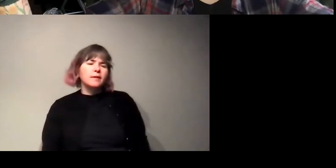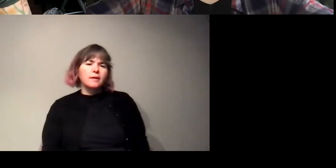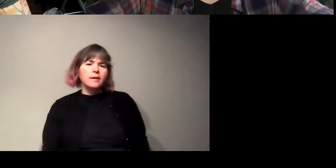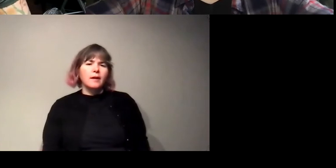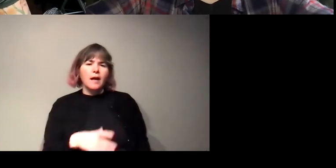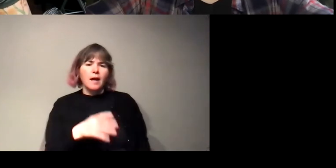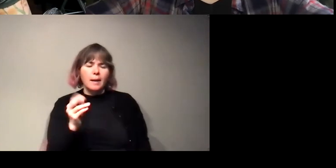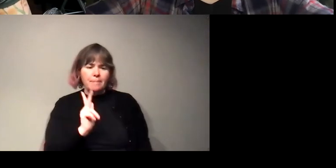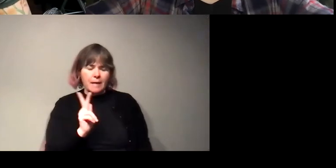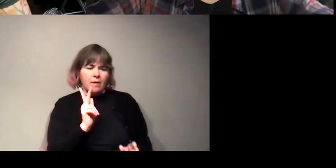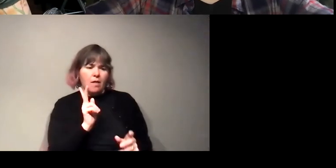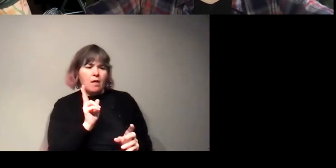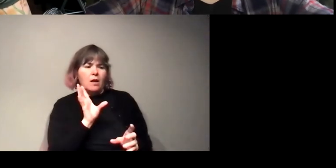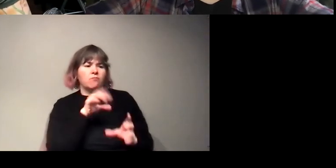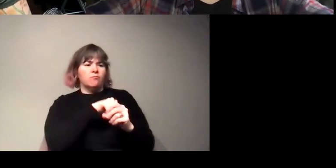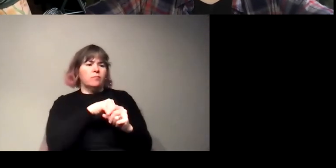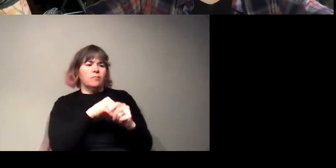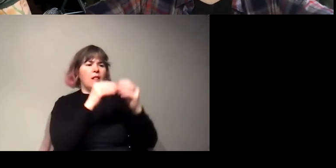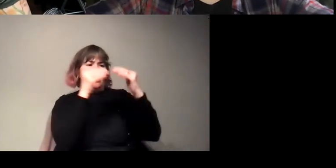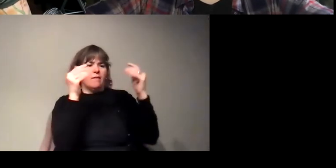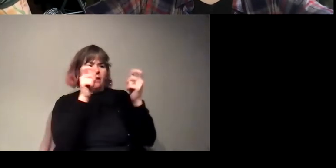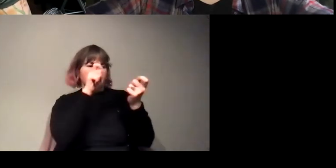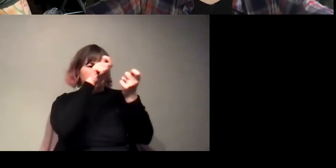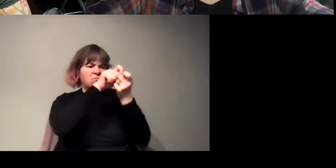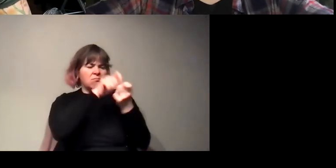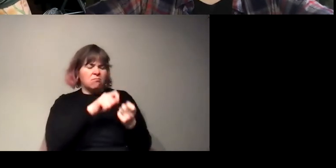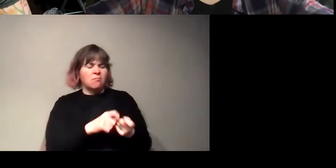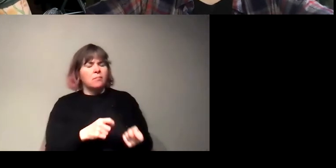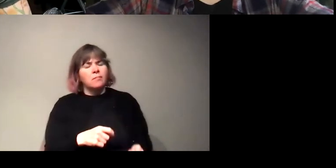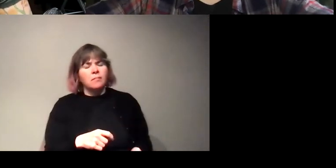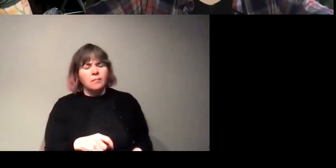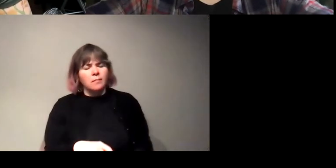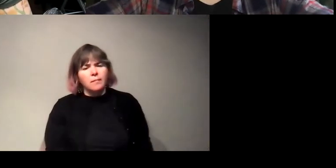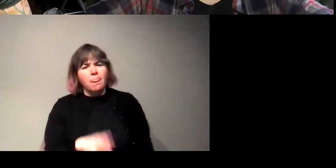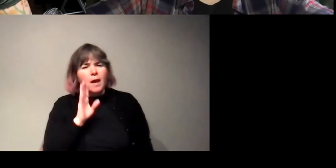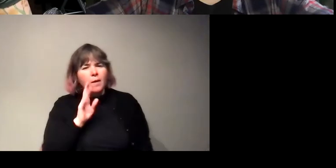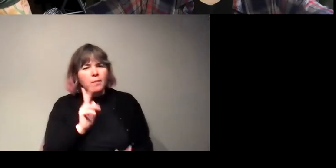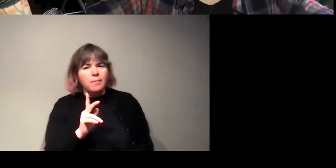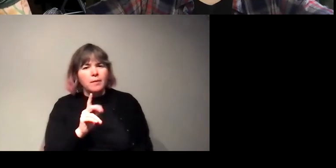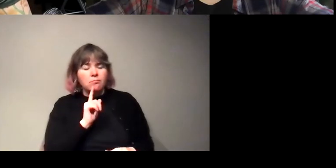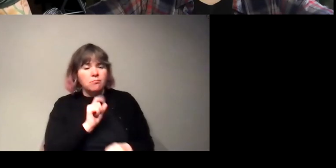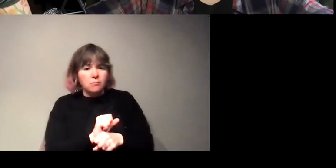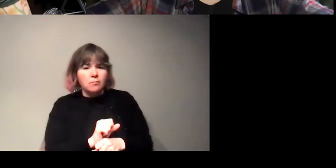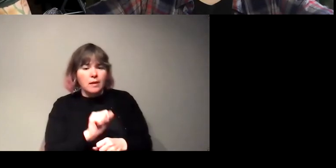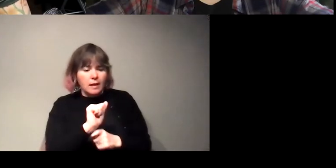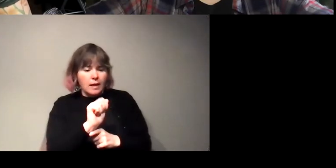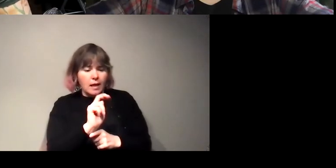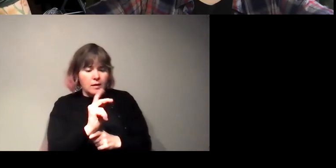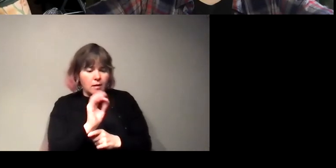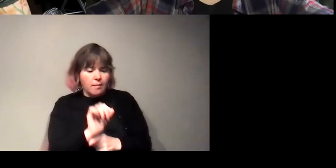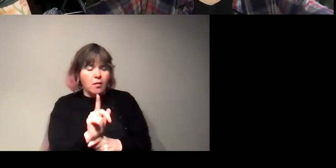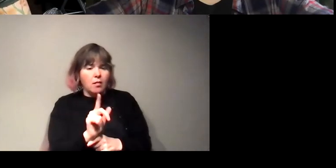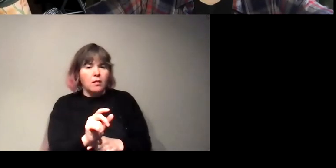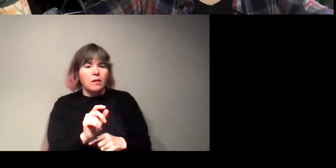get into that sort of level of granularity. And I know some people who do like actual anatomical illustration